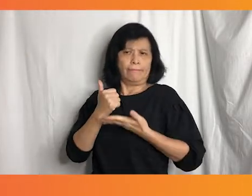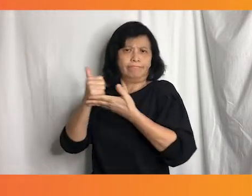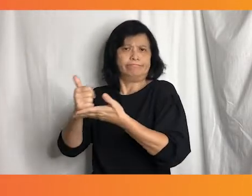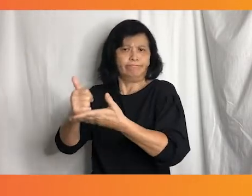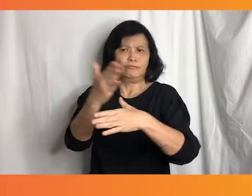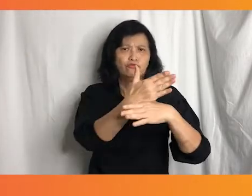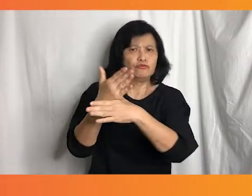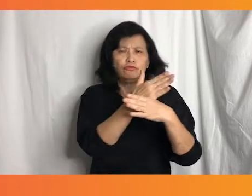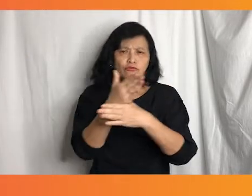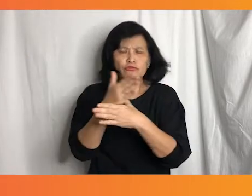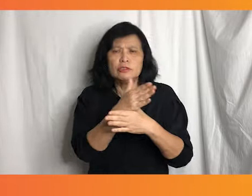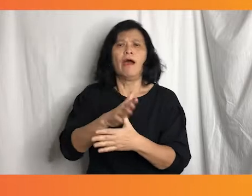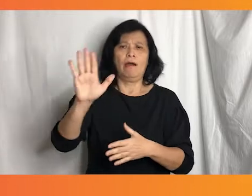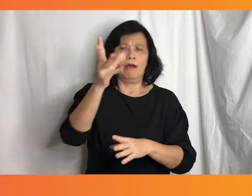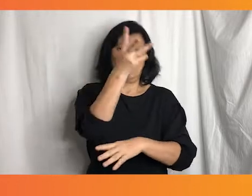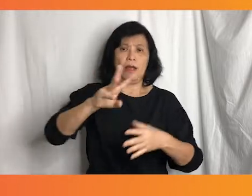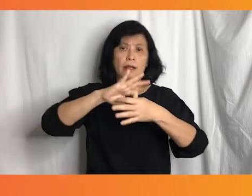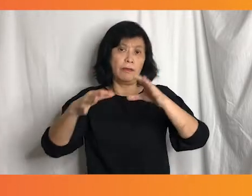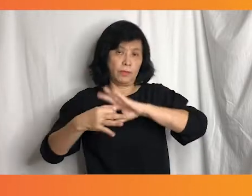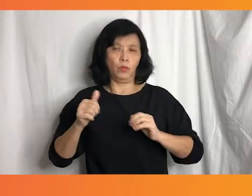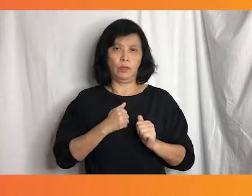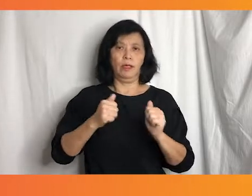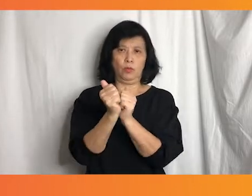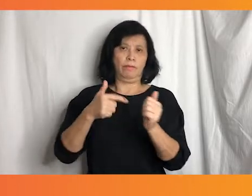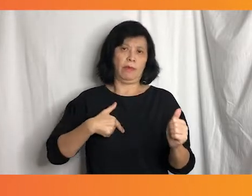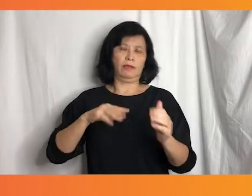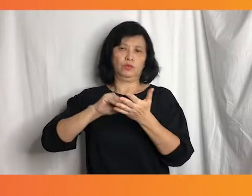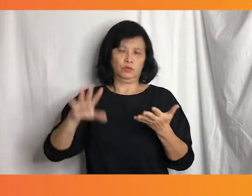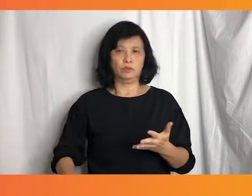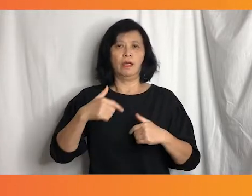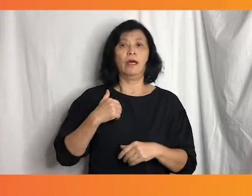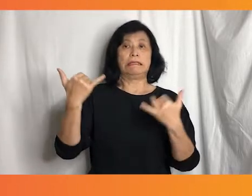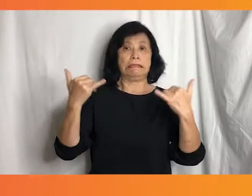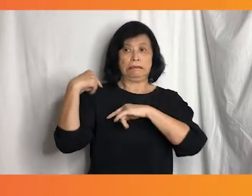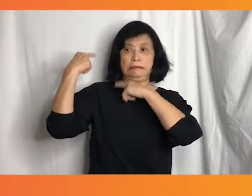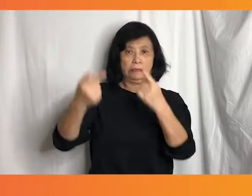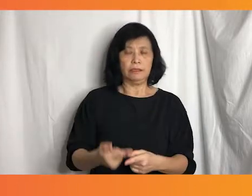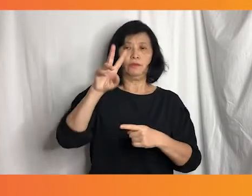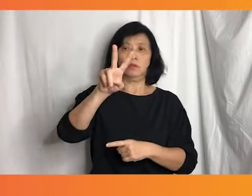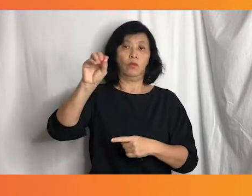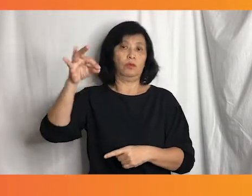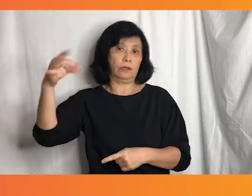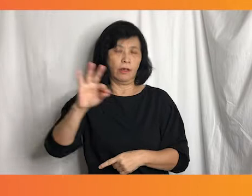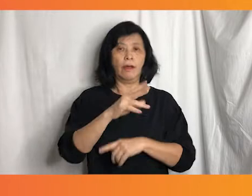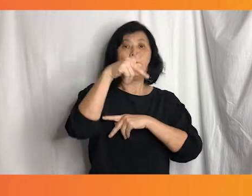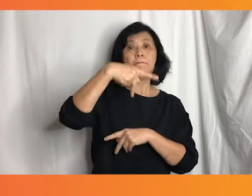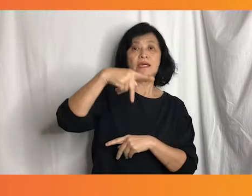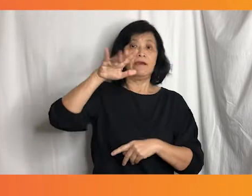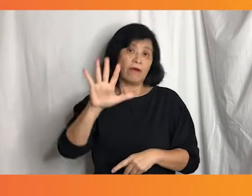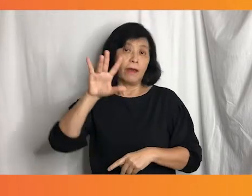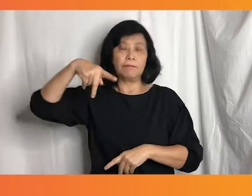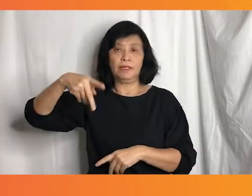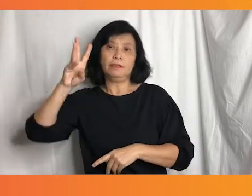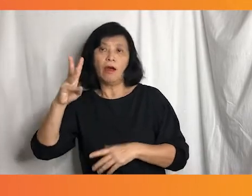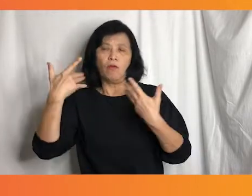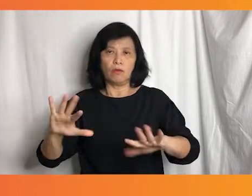to my students. Since 2019, P5 and P6 students have been introduced to goalball and